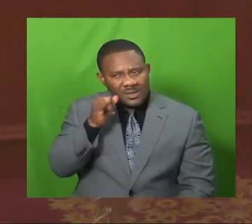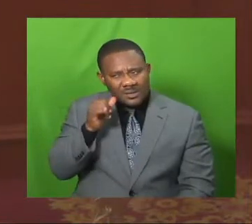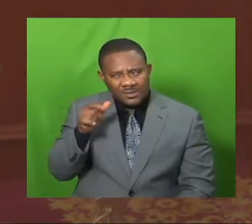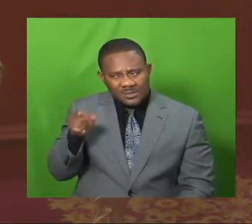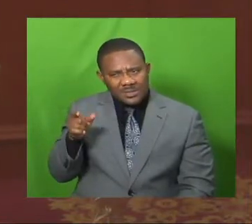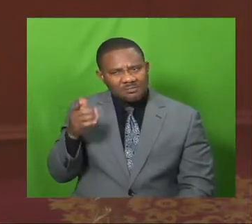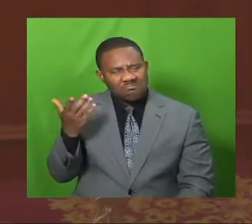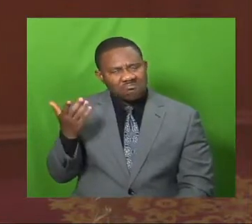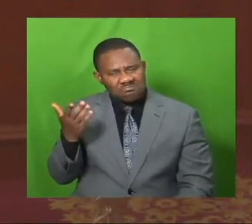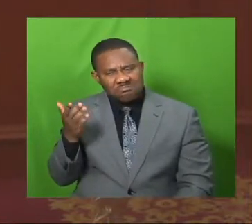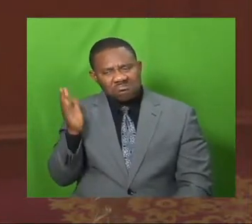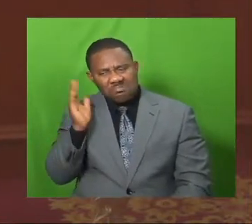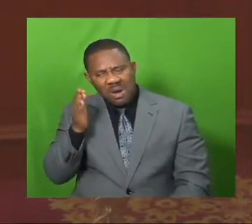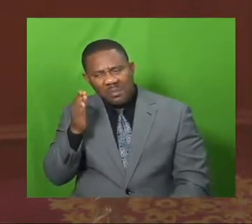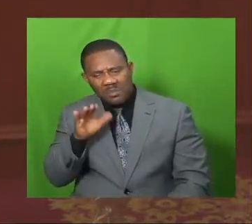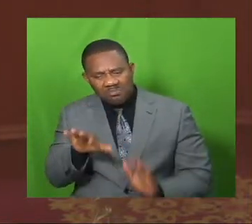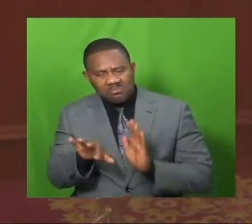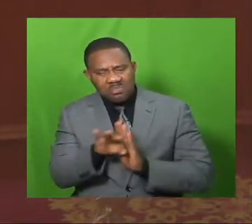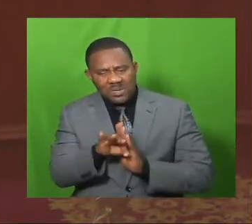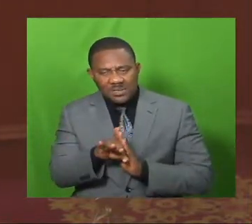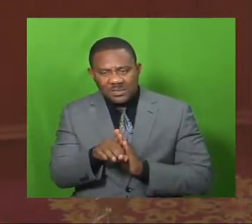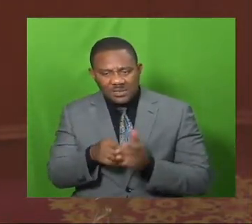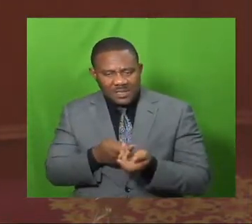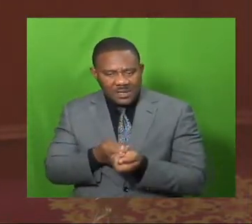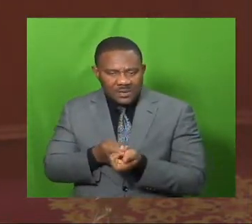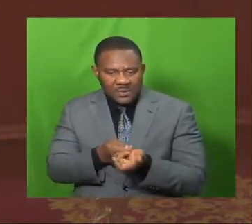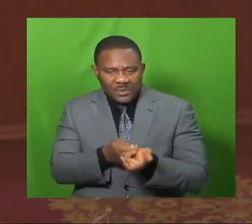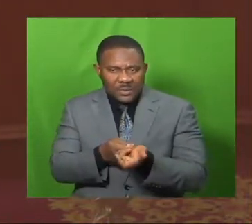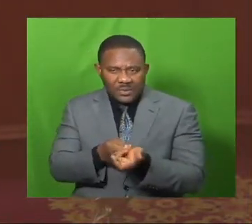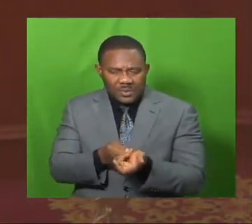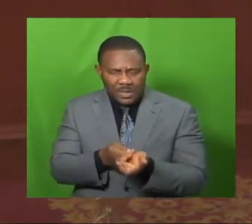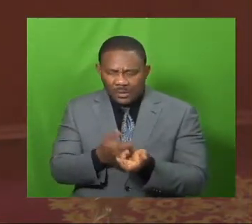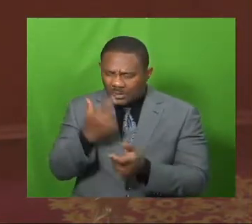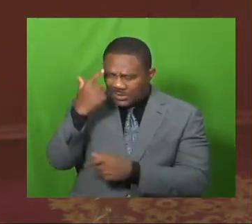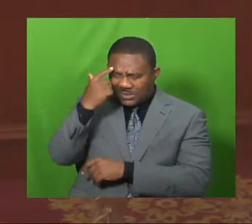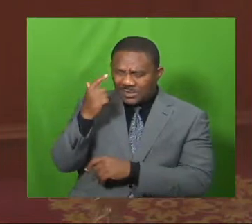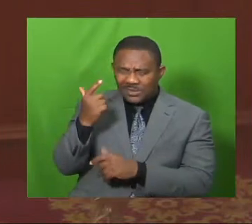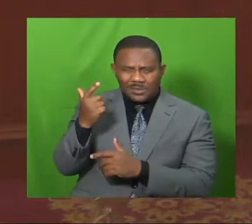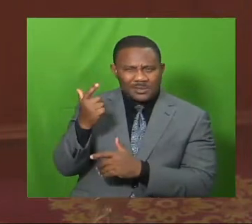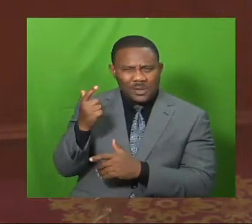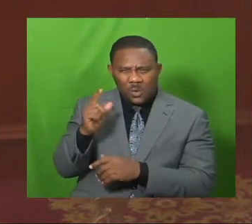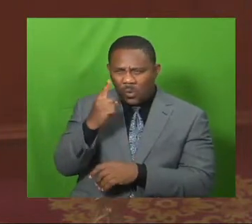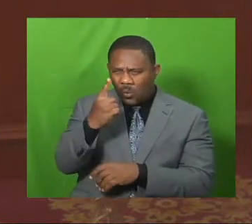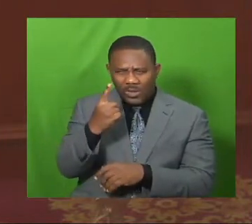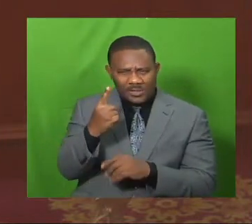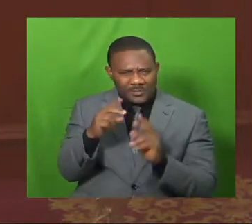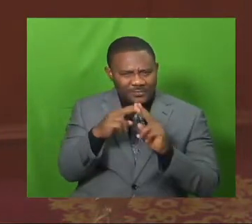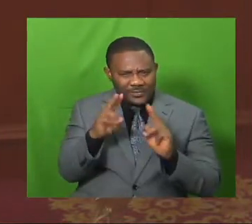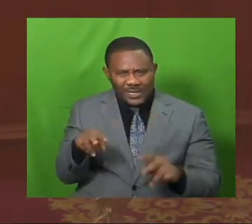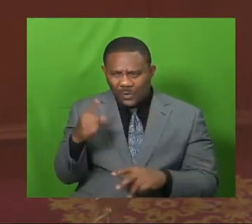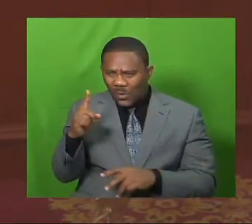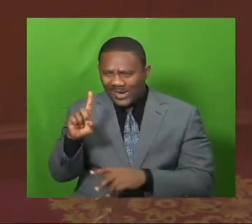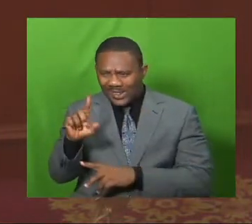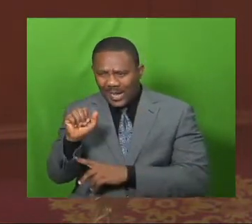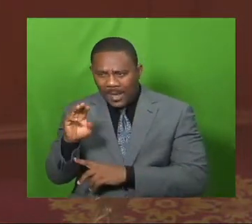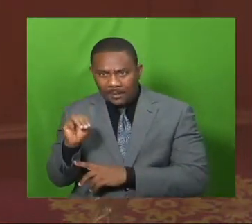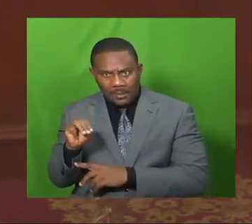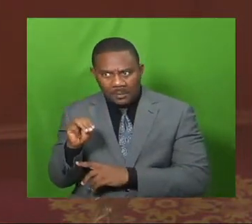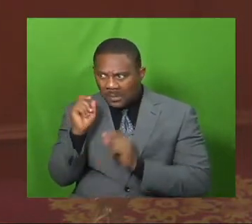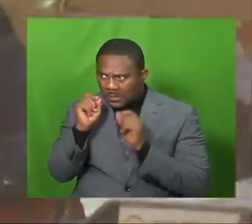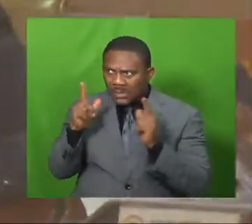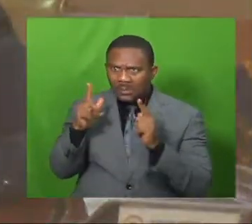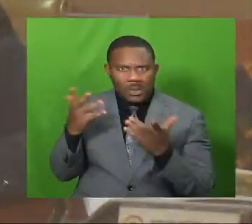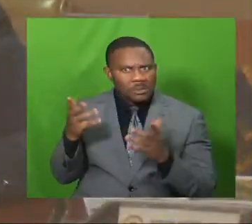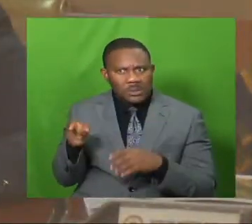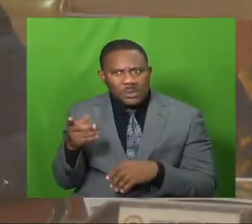on irrigation. And I thought that he would have been mentioning one village, one dam. He didn't. He didn't talk about village, one dam. He rather